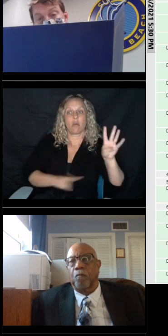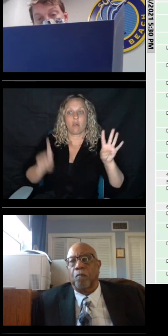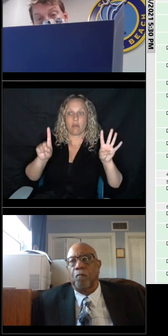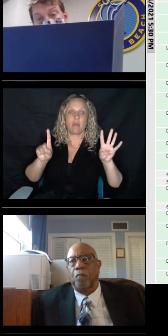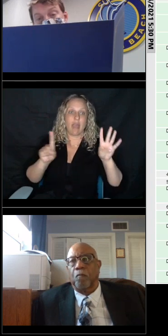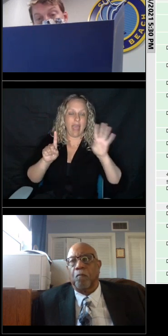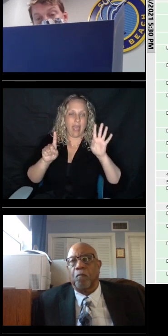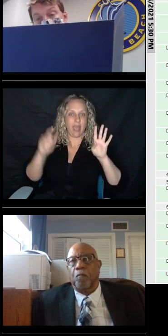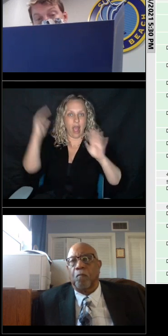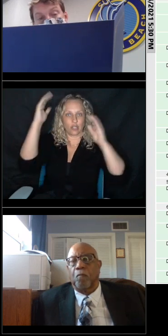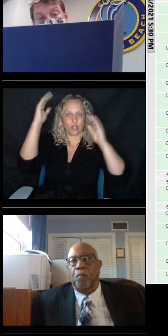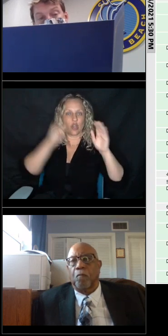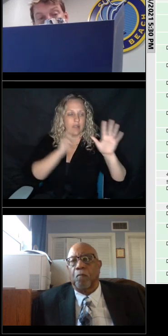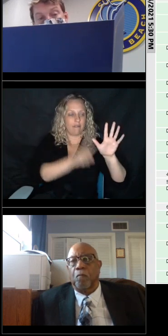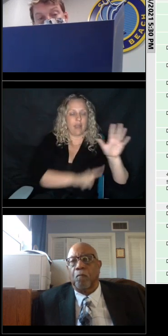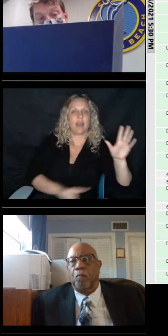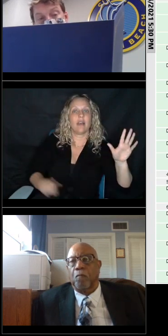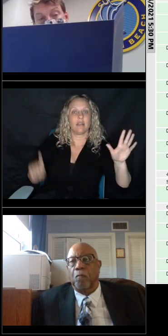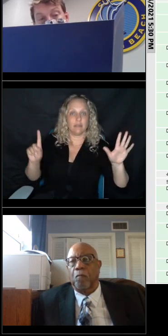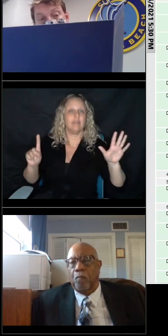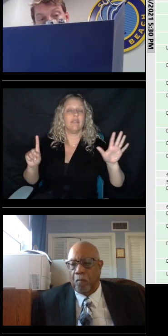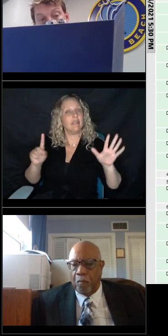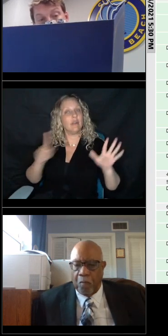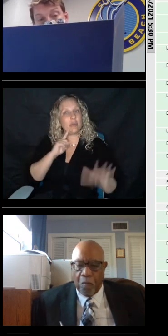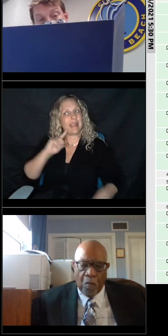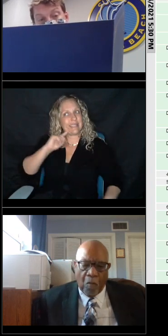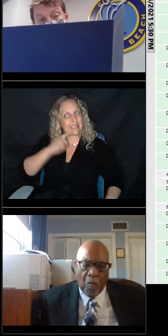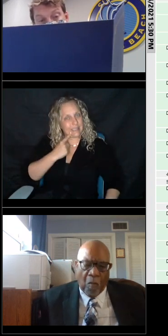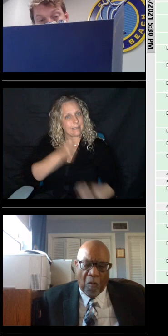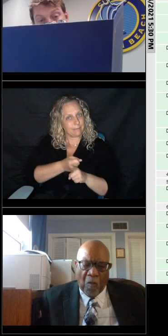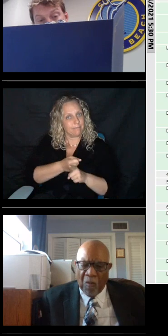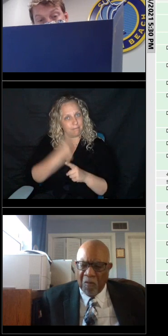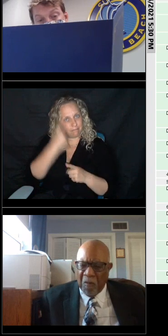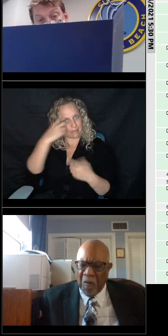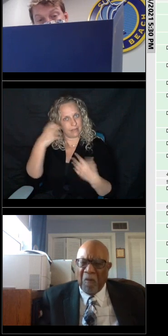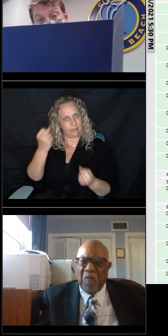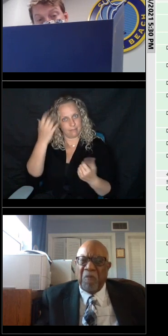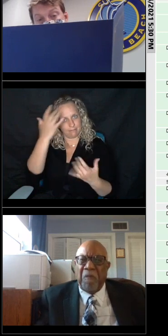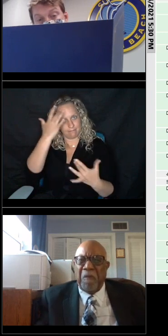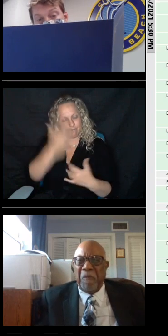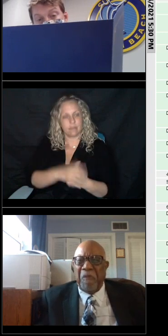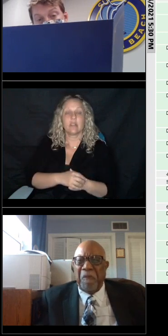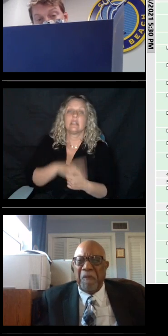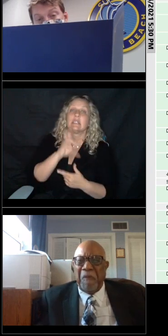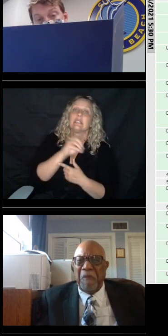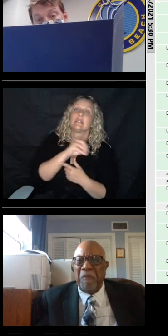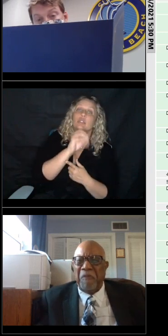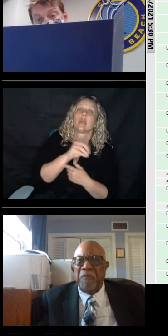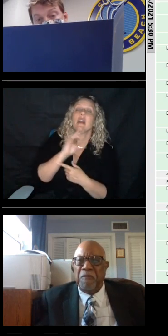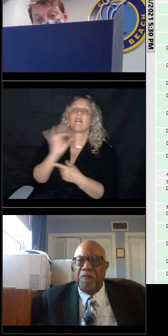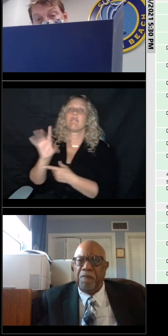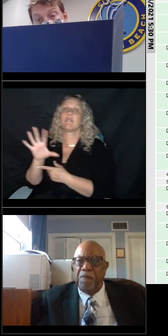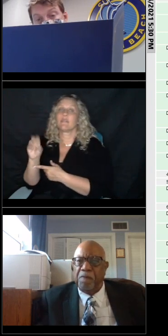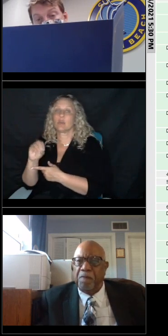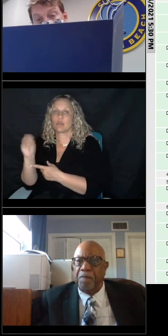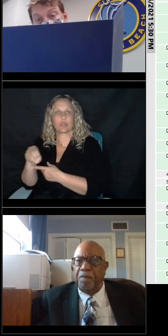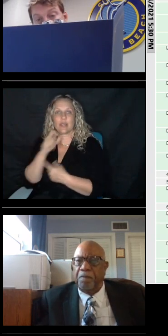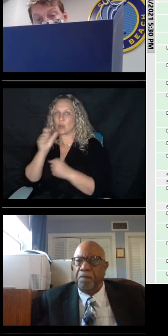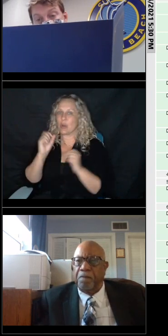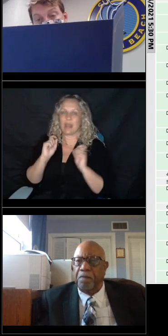aged 13 to 18 experience serious mental illness. And whereas 60% of adults and 50% of youth do not receive the